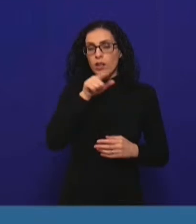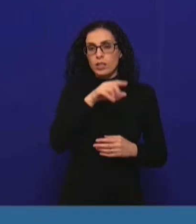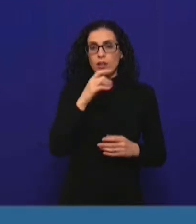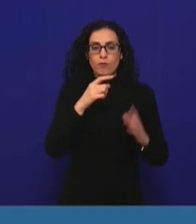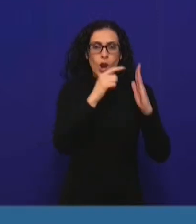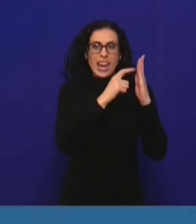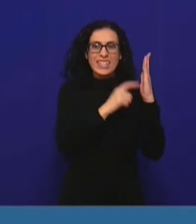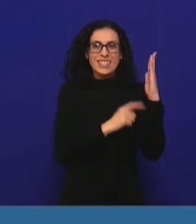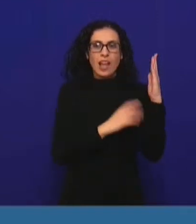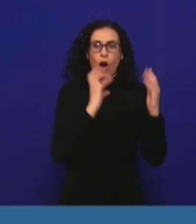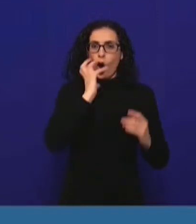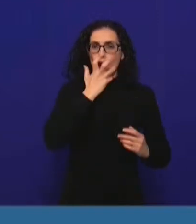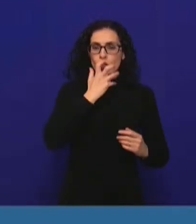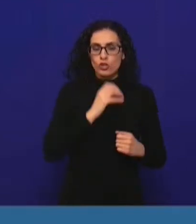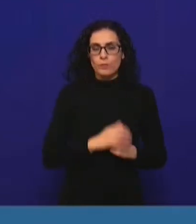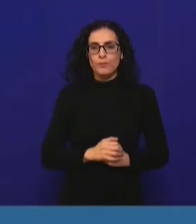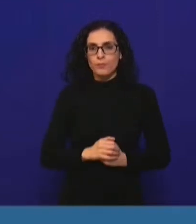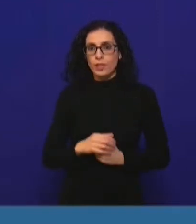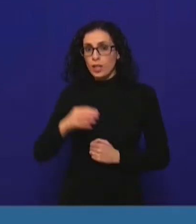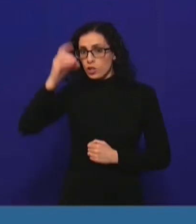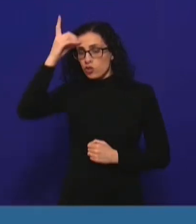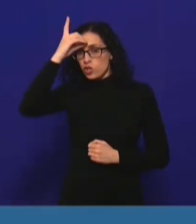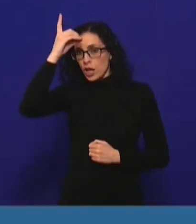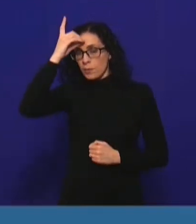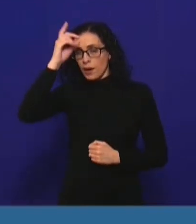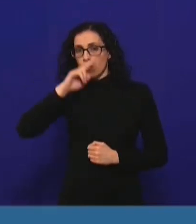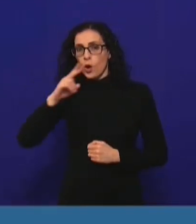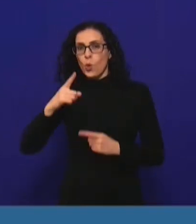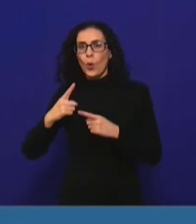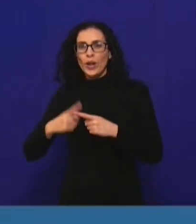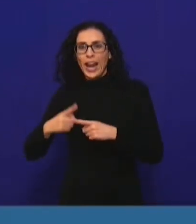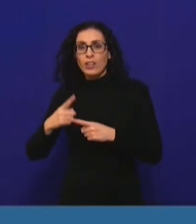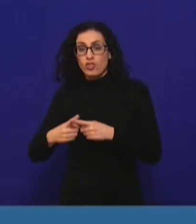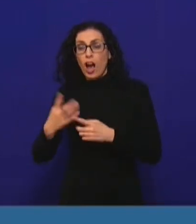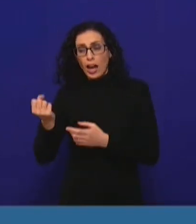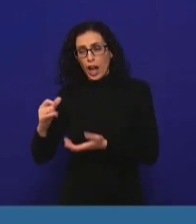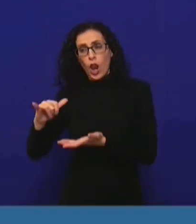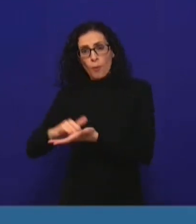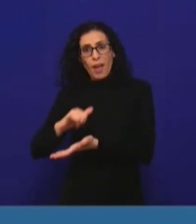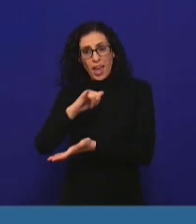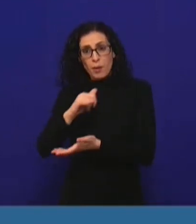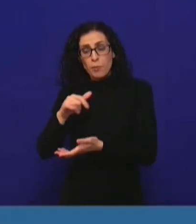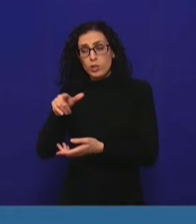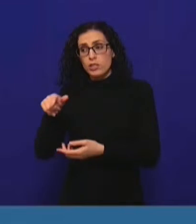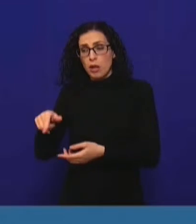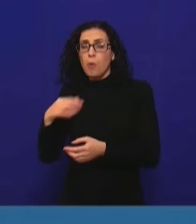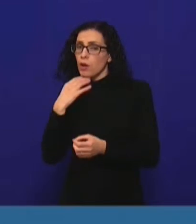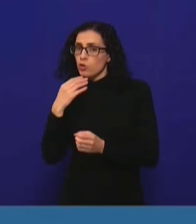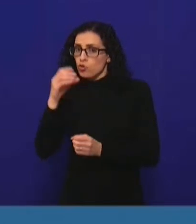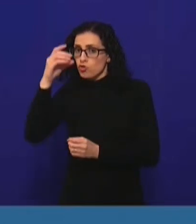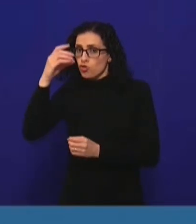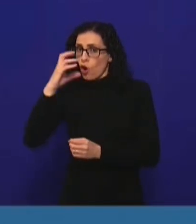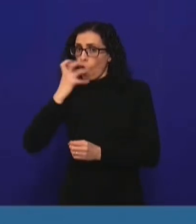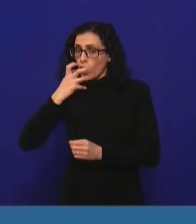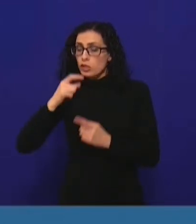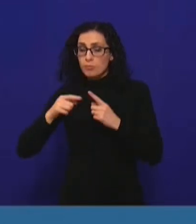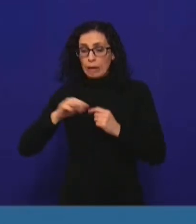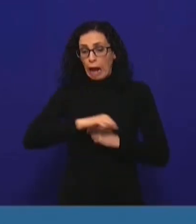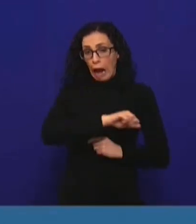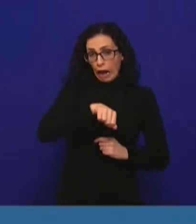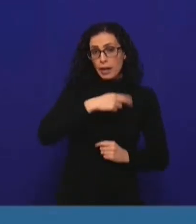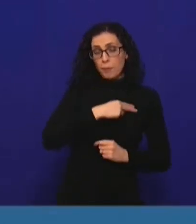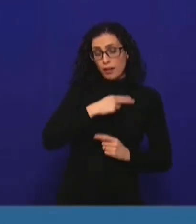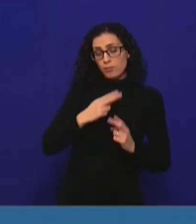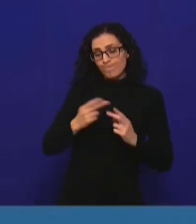ukoll. Ukoll il-Ġermanja u l-Greċja li kellhom ajruporti li kien għadhom mhumiex amber però issa aħna dawn li bnihom kollha